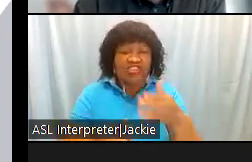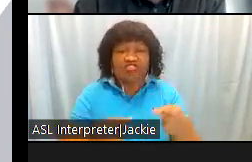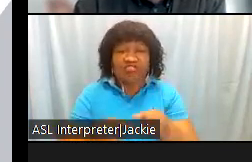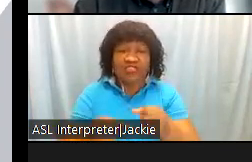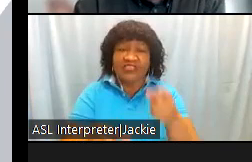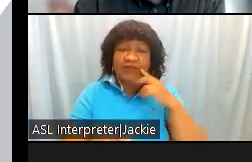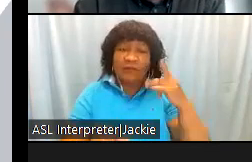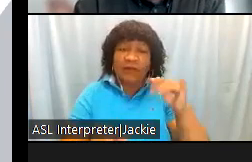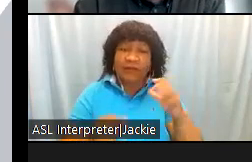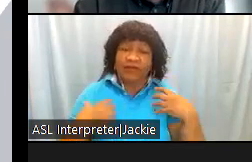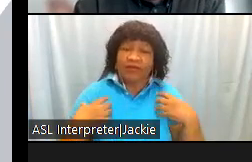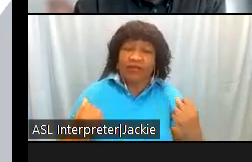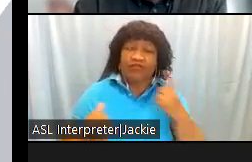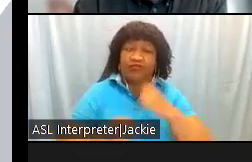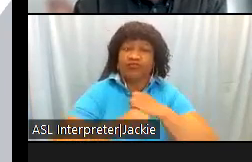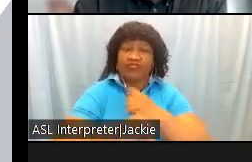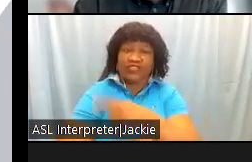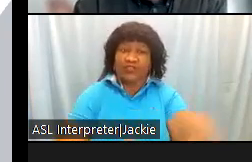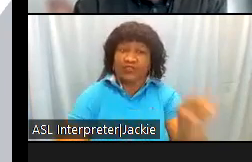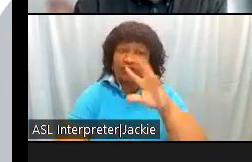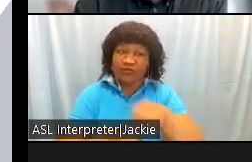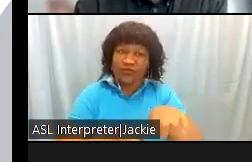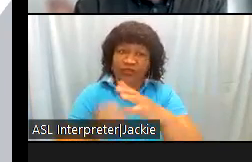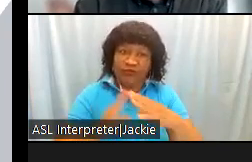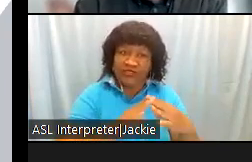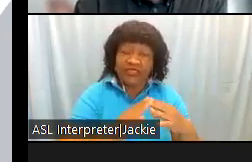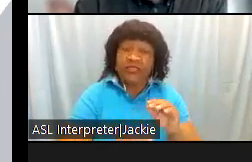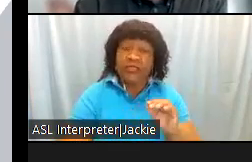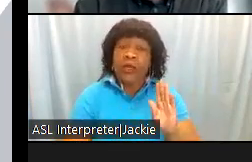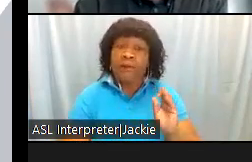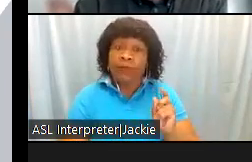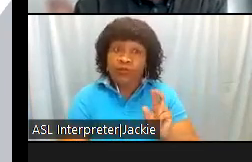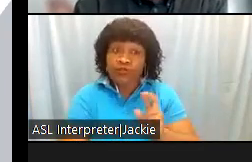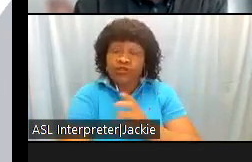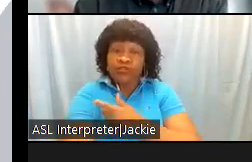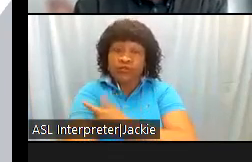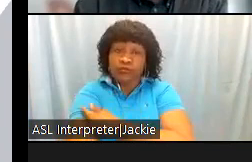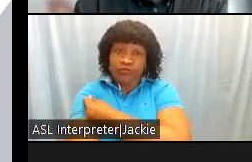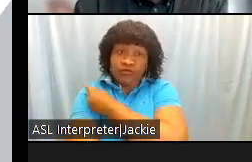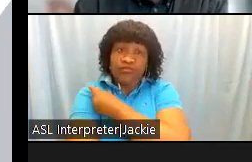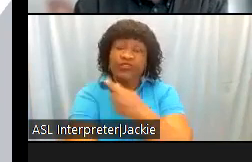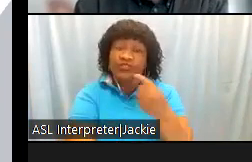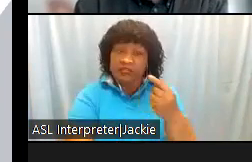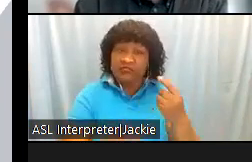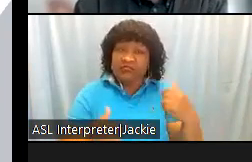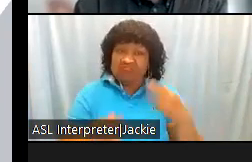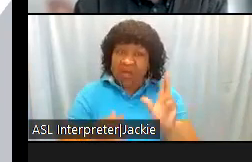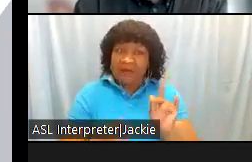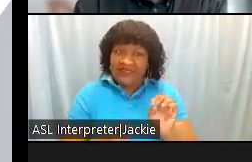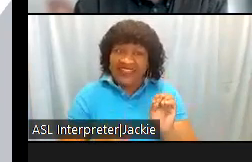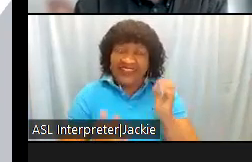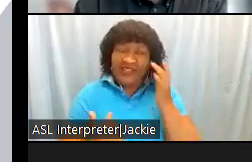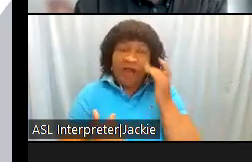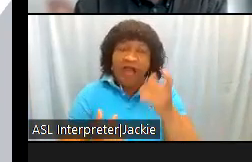health for individual and community protection. The booster vaccines have been updated just because